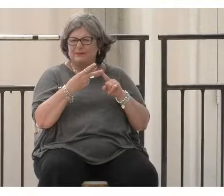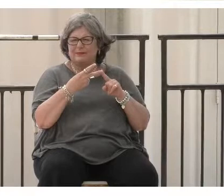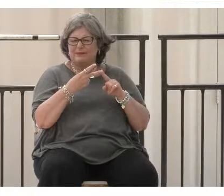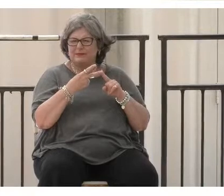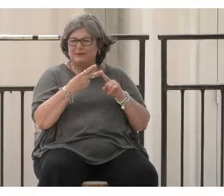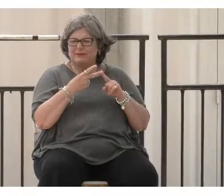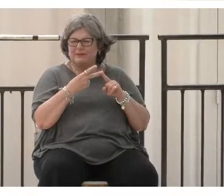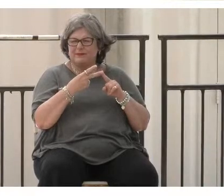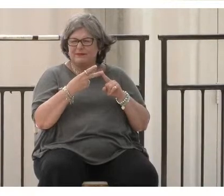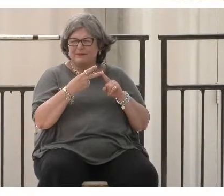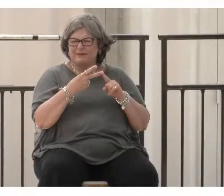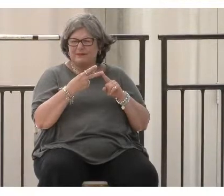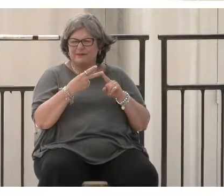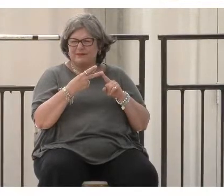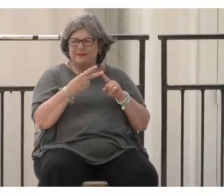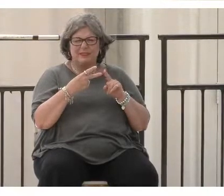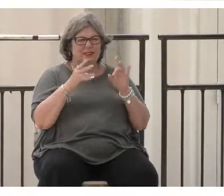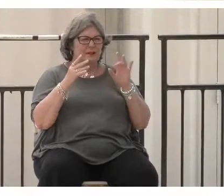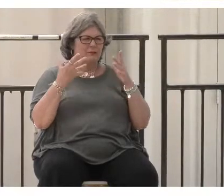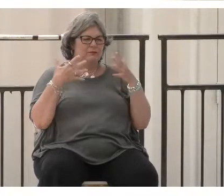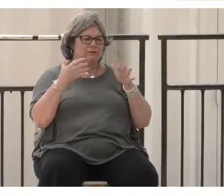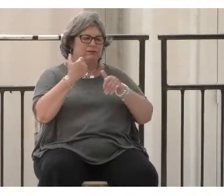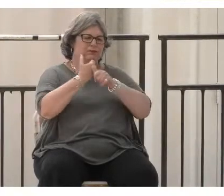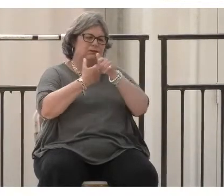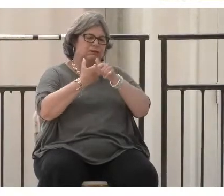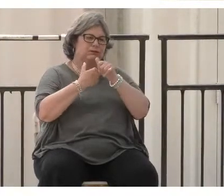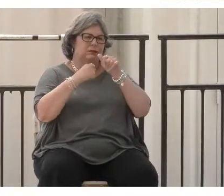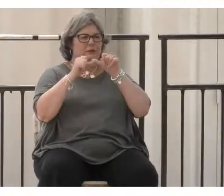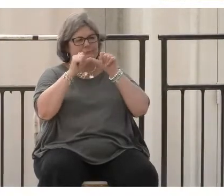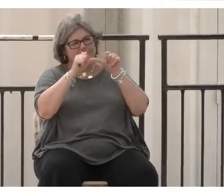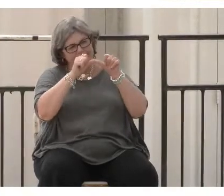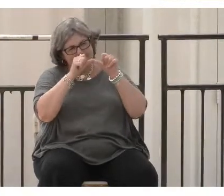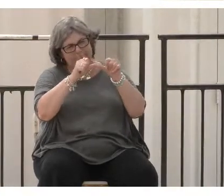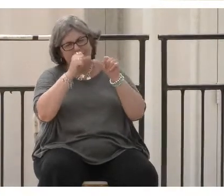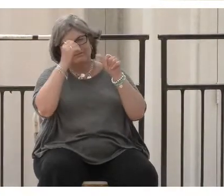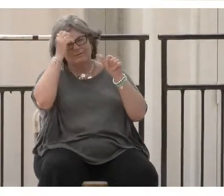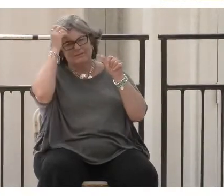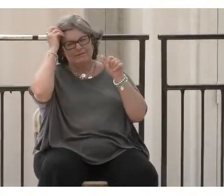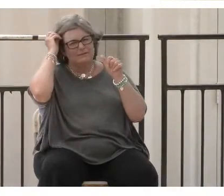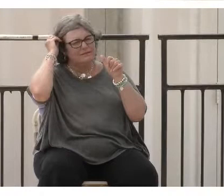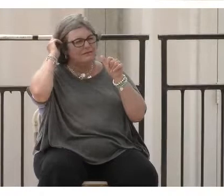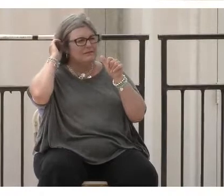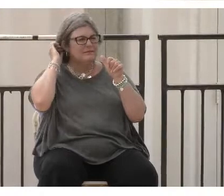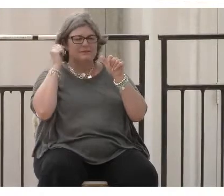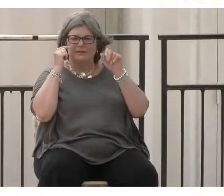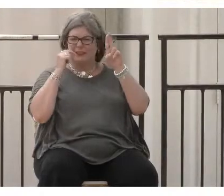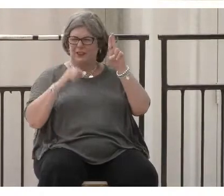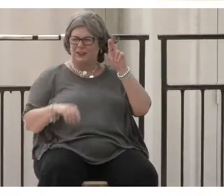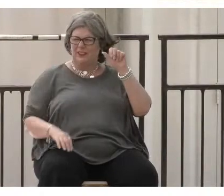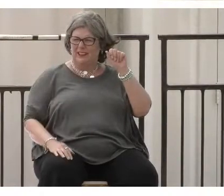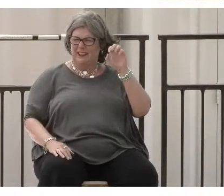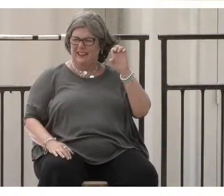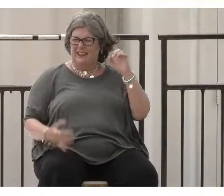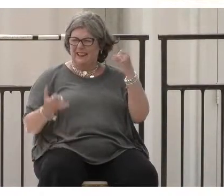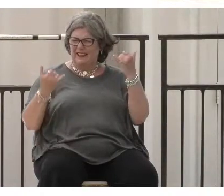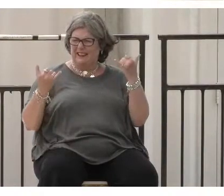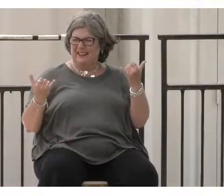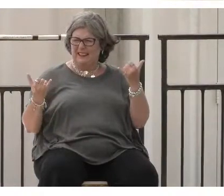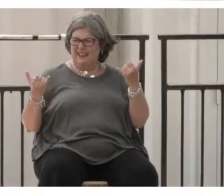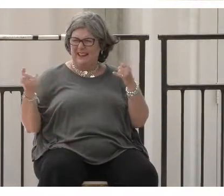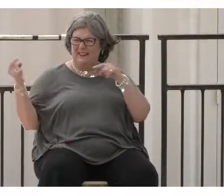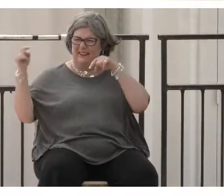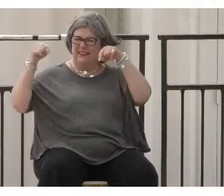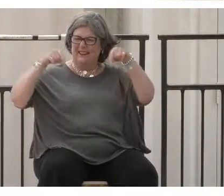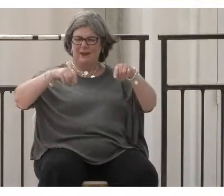about some harsh environment, some perseverance that's being undertaken in the UAE. And now we are transported here onto